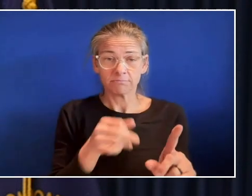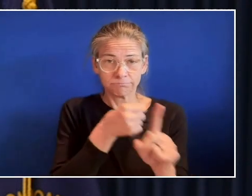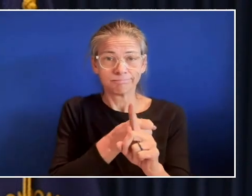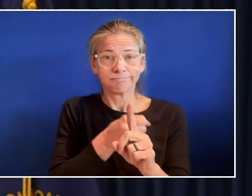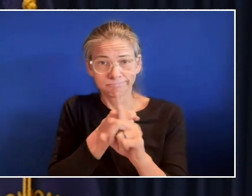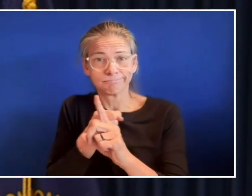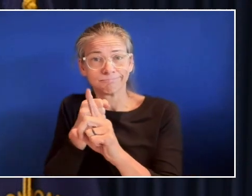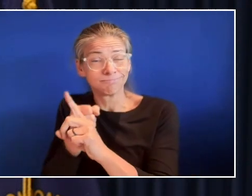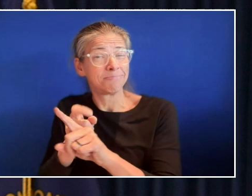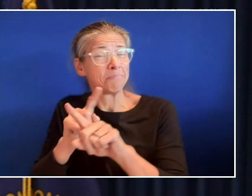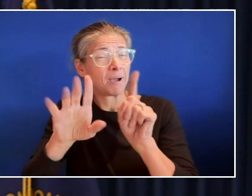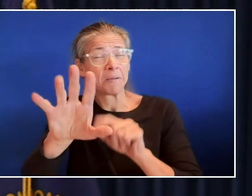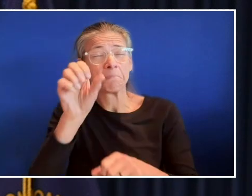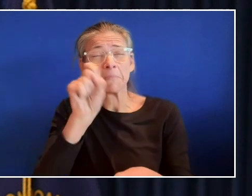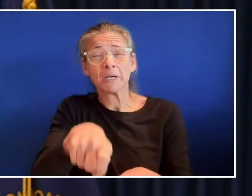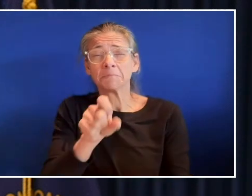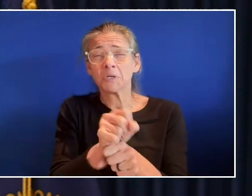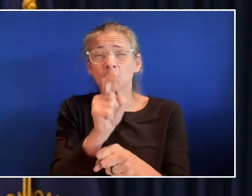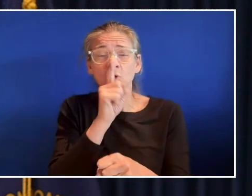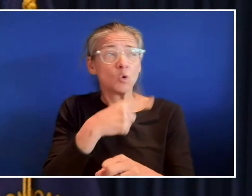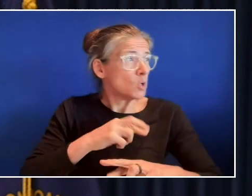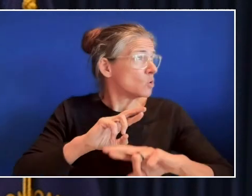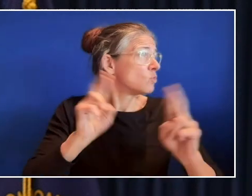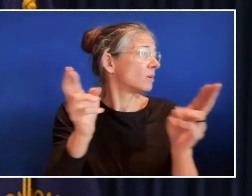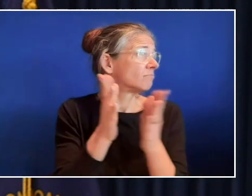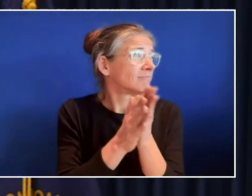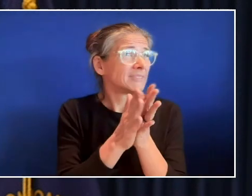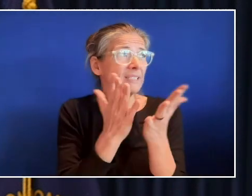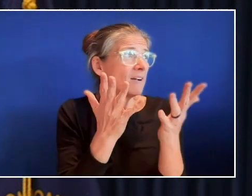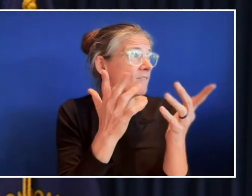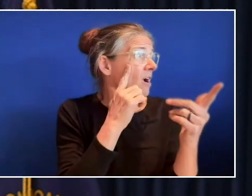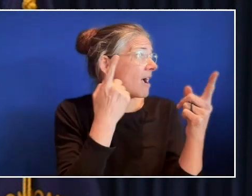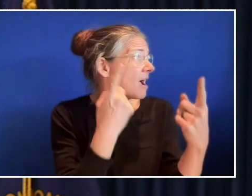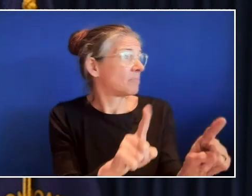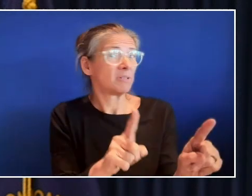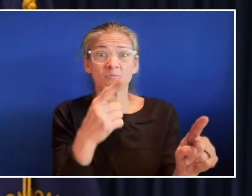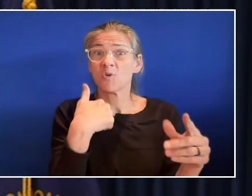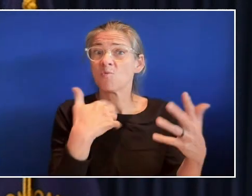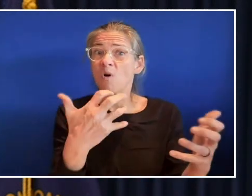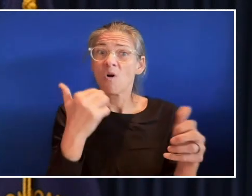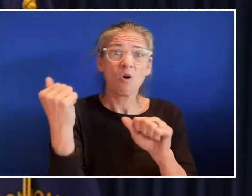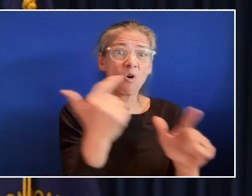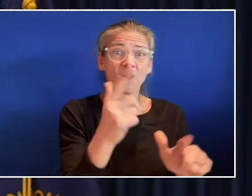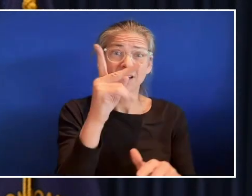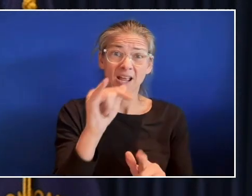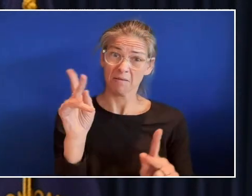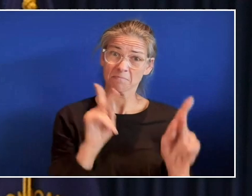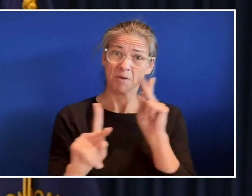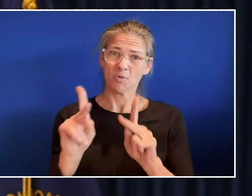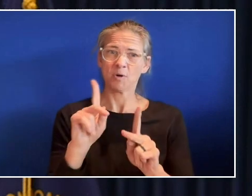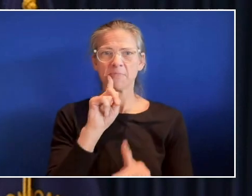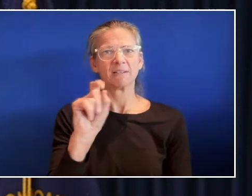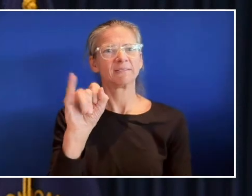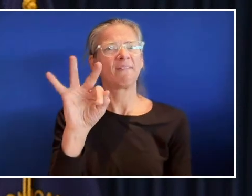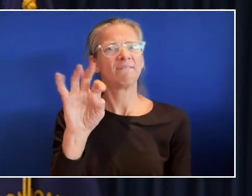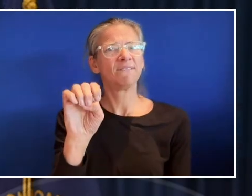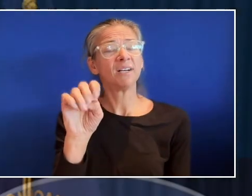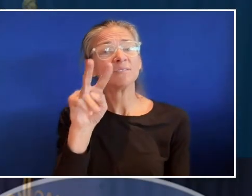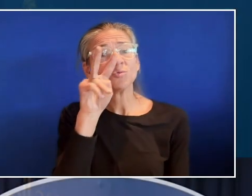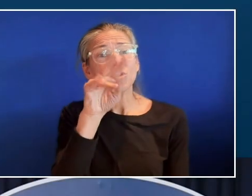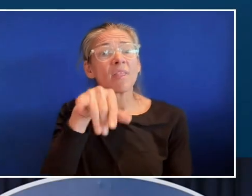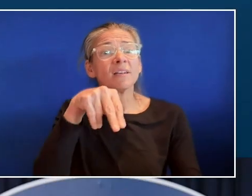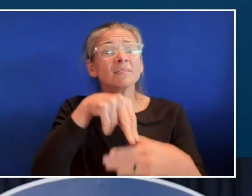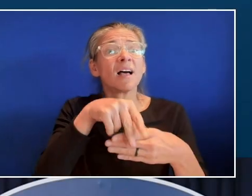lot, but we've got to make sure we're vigilant and ready every time these hit because we want all Kentuckians to be